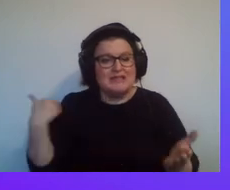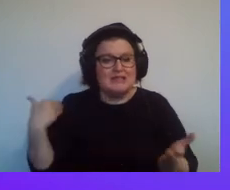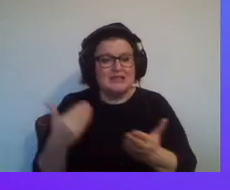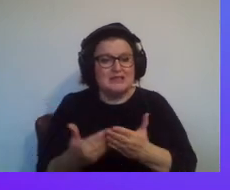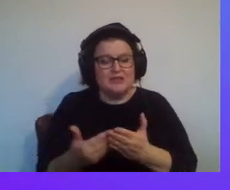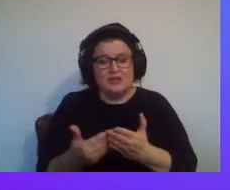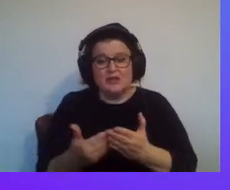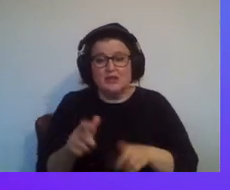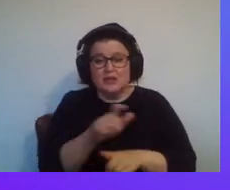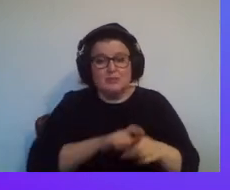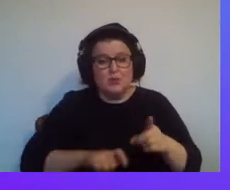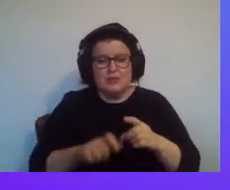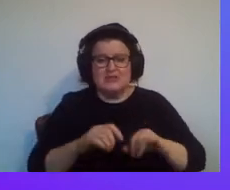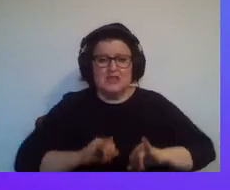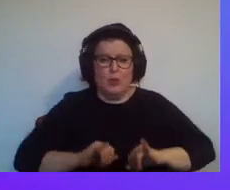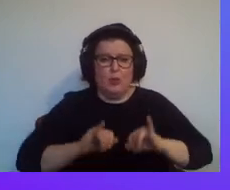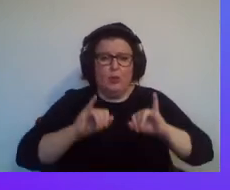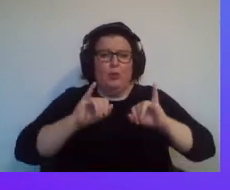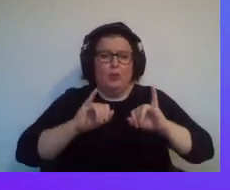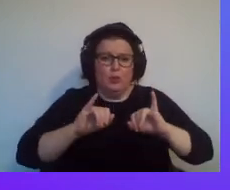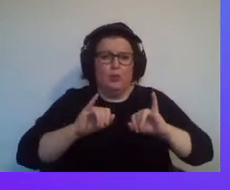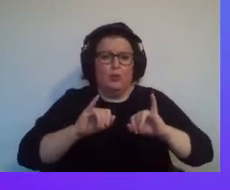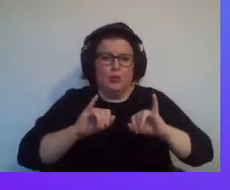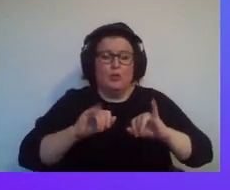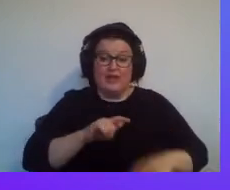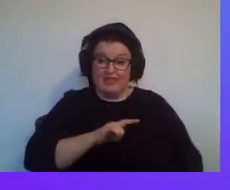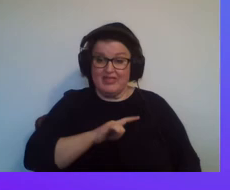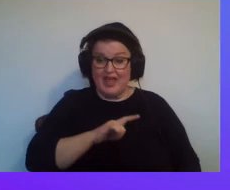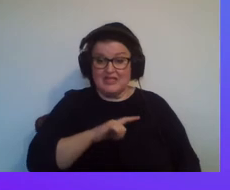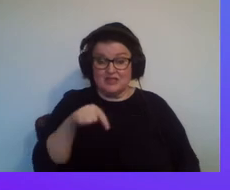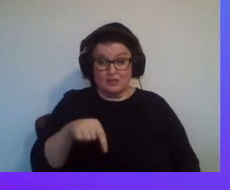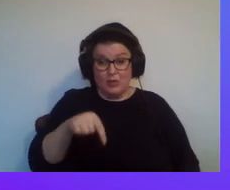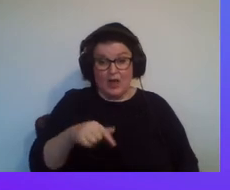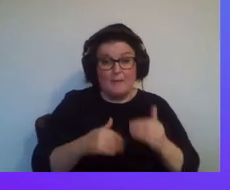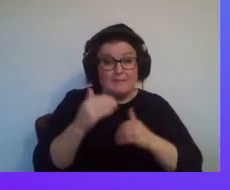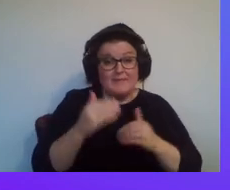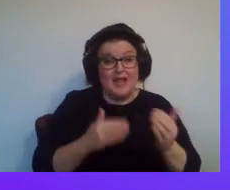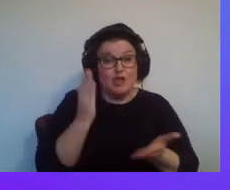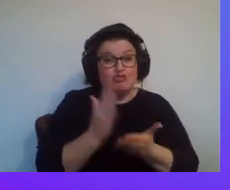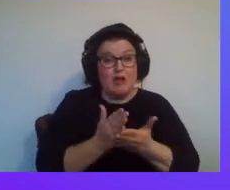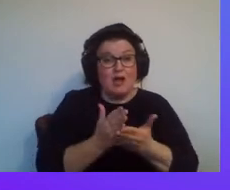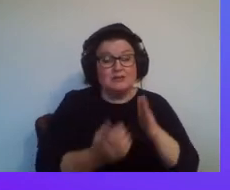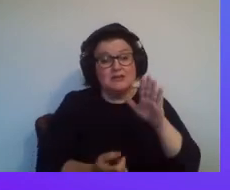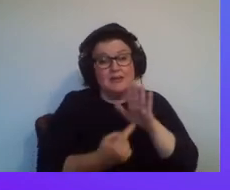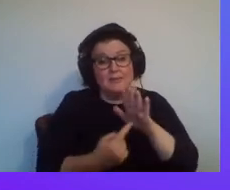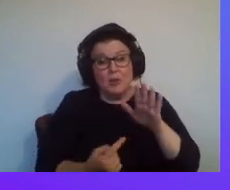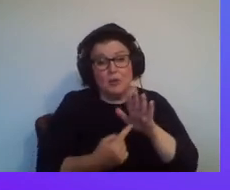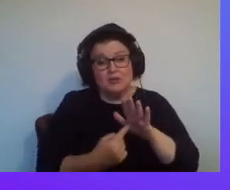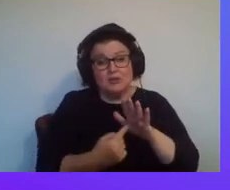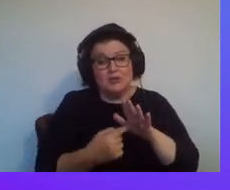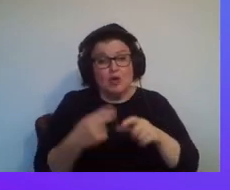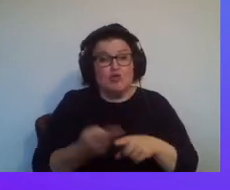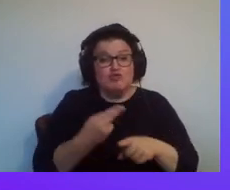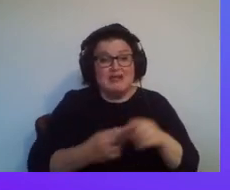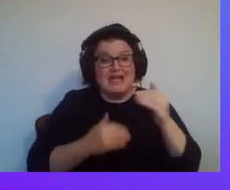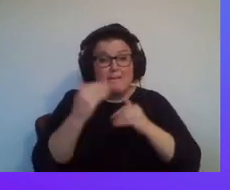greater disadvantage. And this is why this issue of building trust is so important. And how do we build trust? It's about